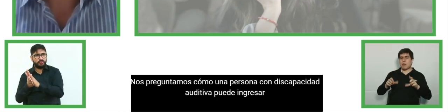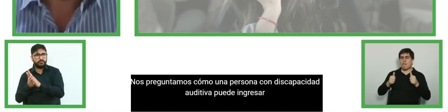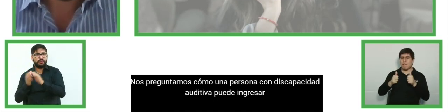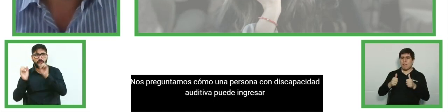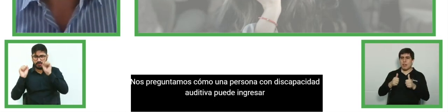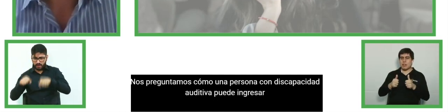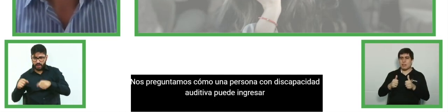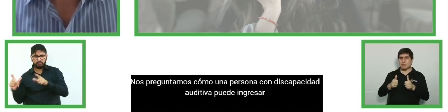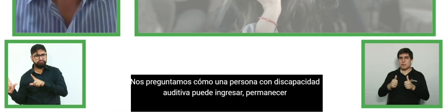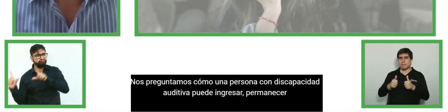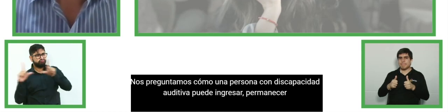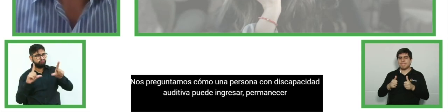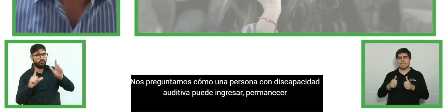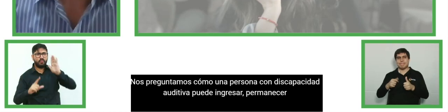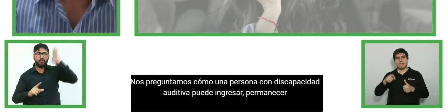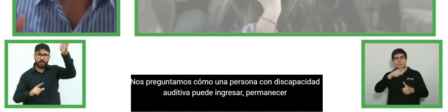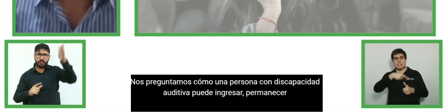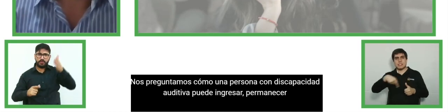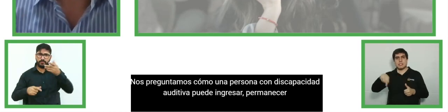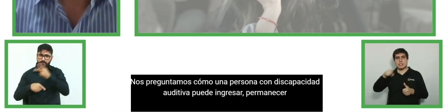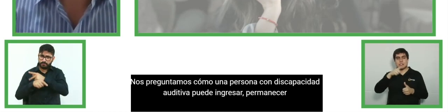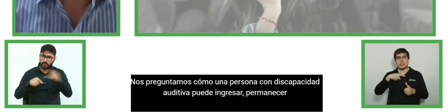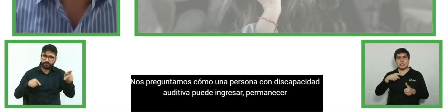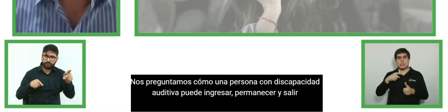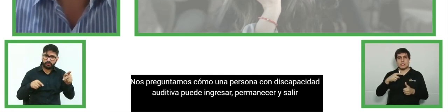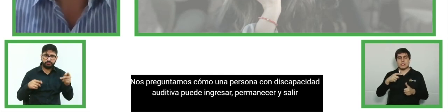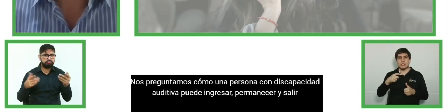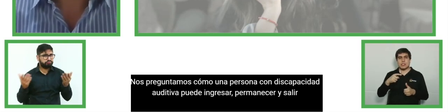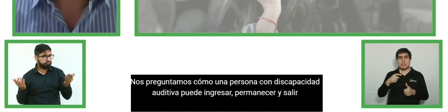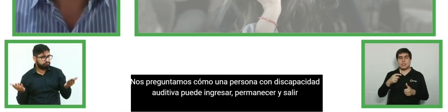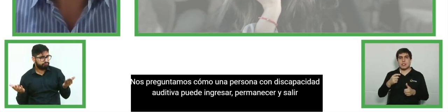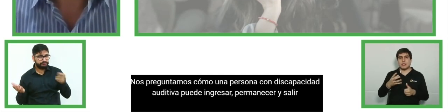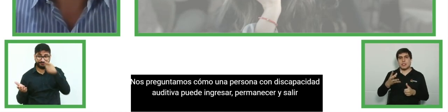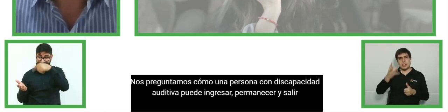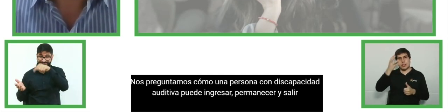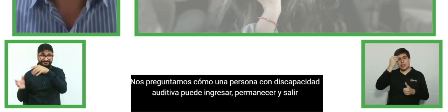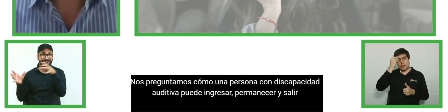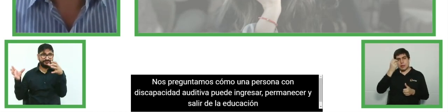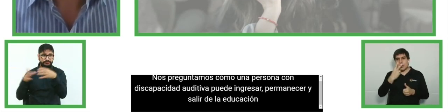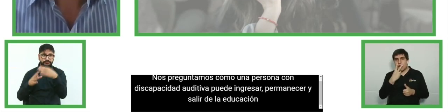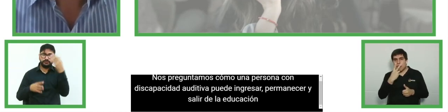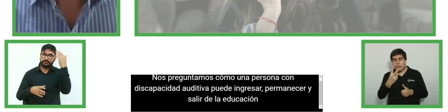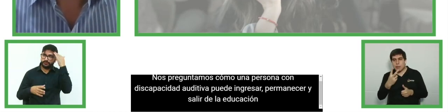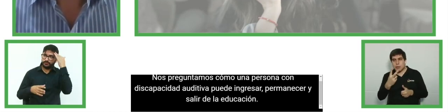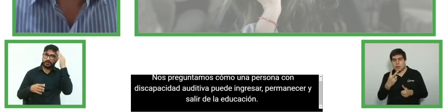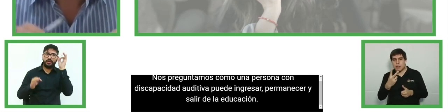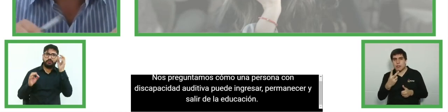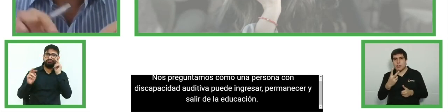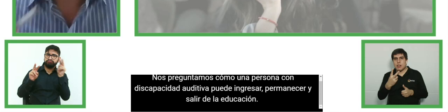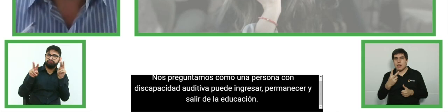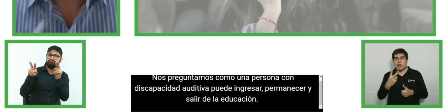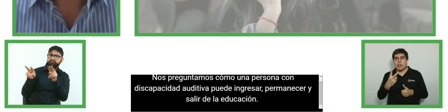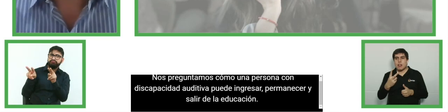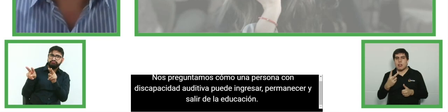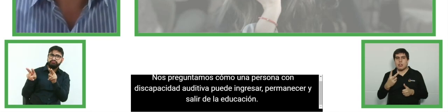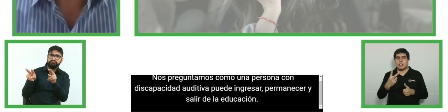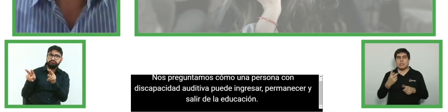we experienced this problem, and we started to see different information and data. And there's some information here.